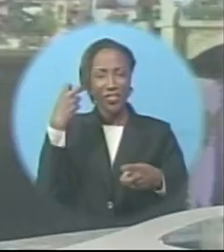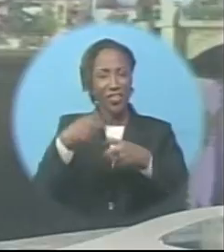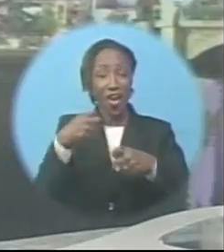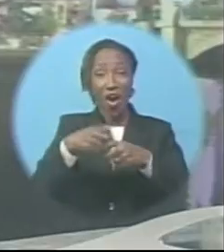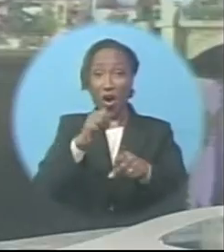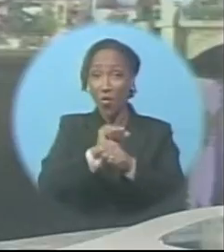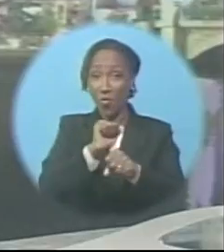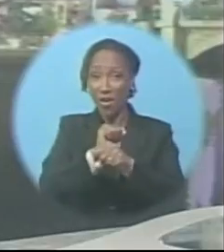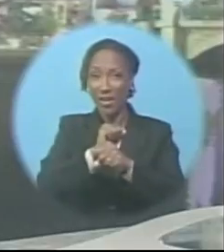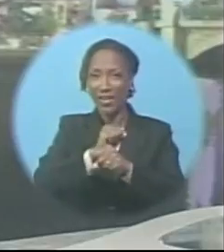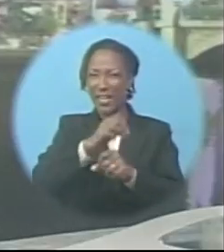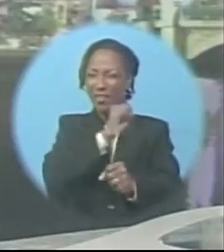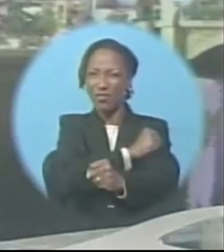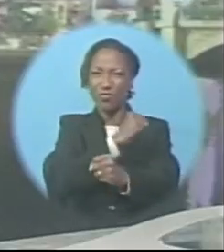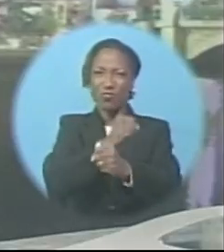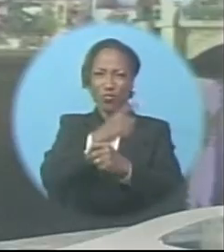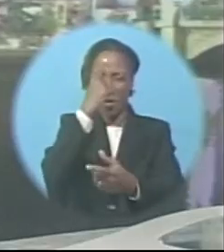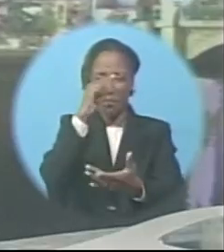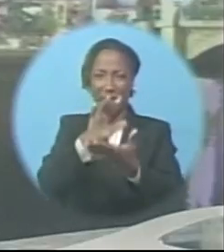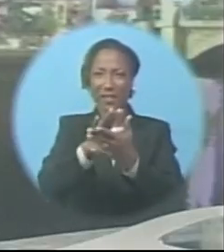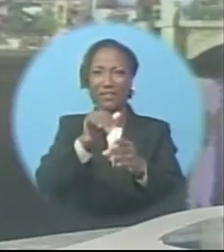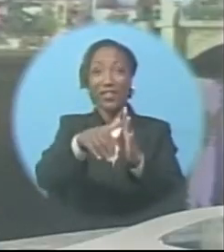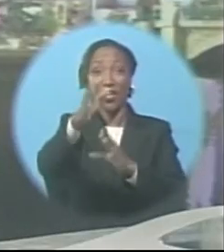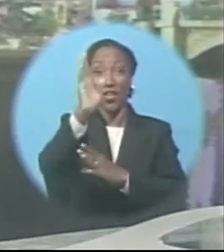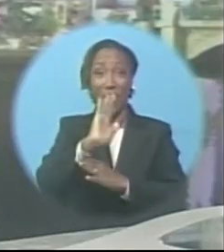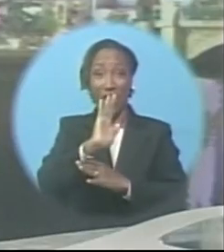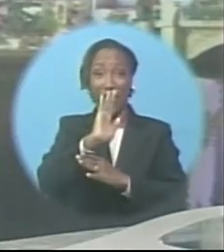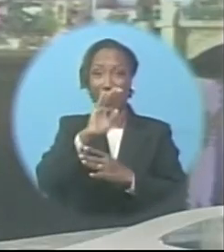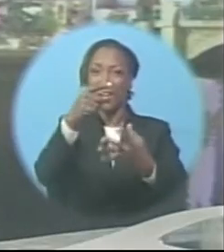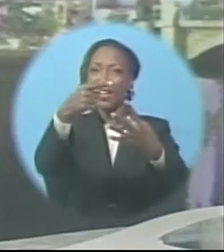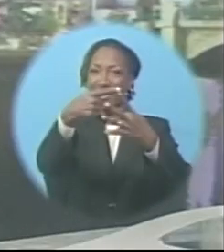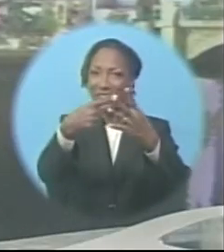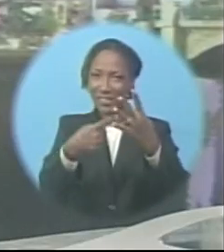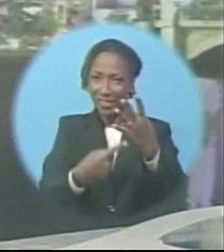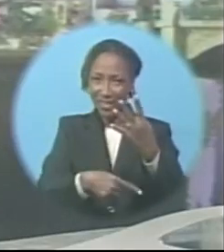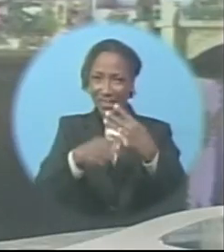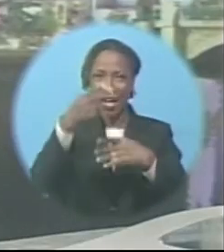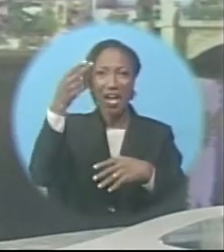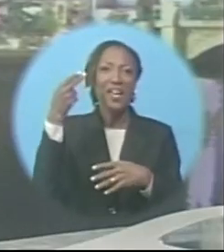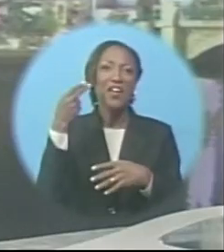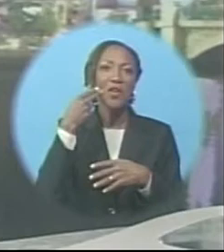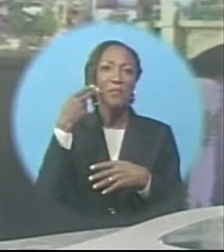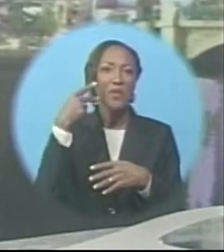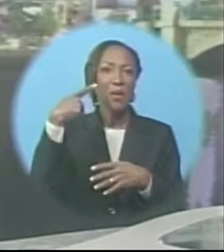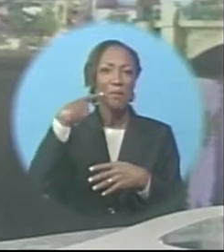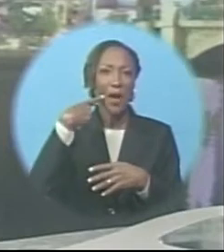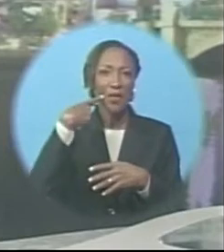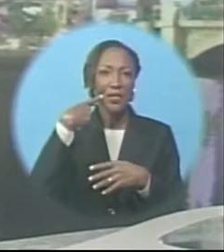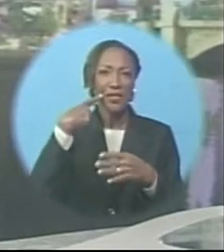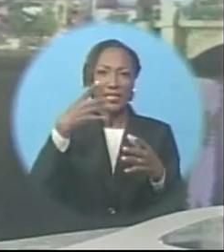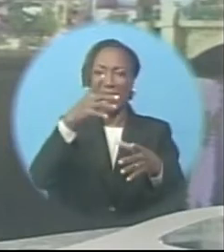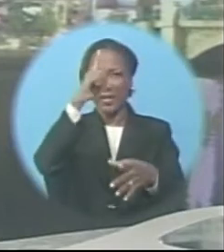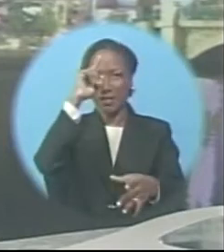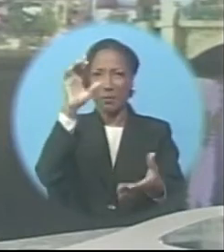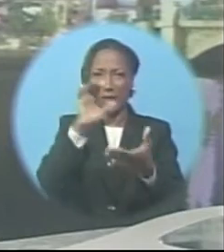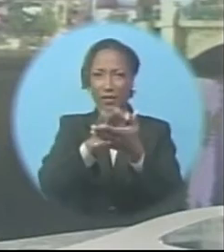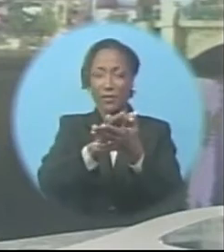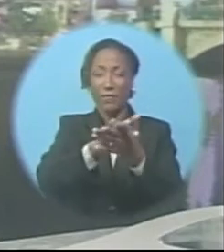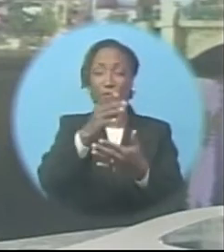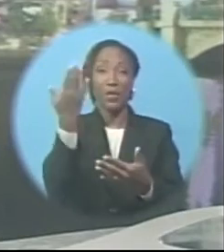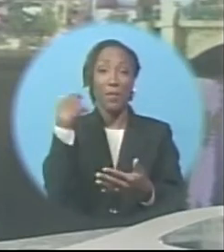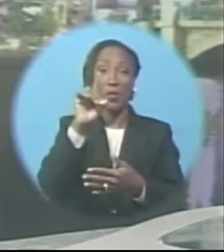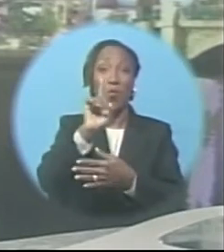Hard work and a firm belief in God. These are but some of the attributes that Hermione Paris has held firm to for the